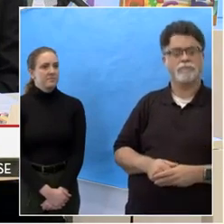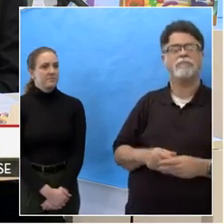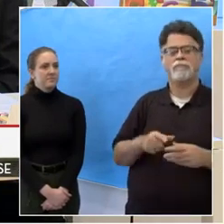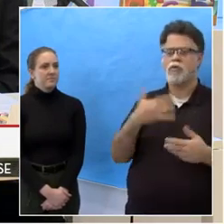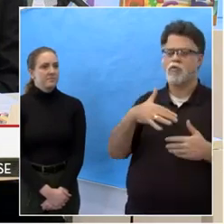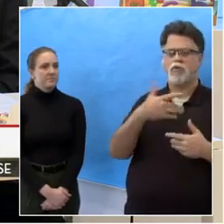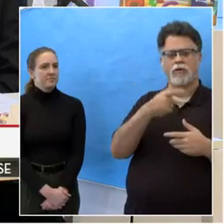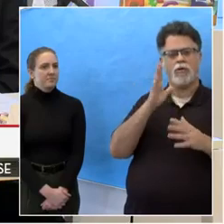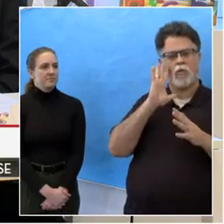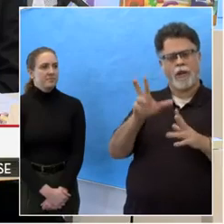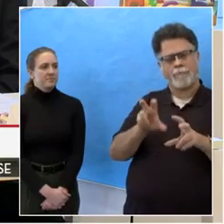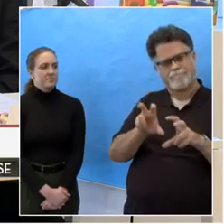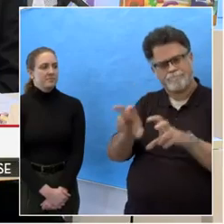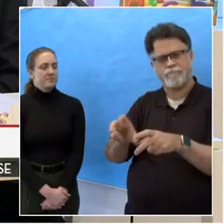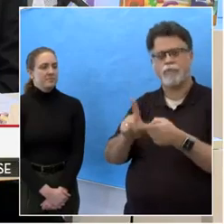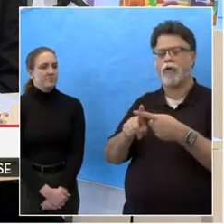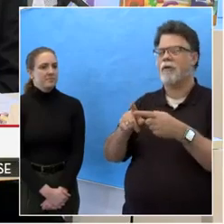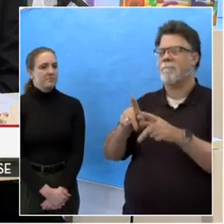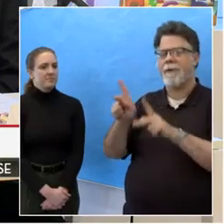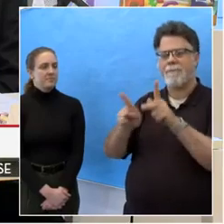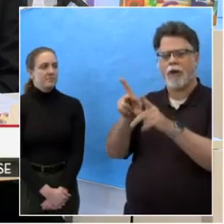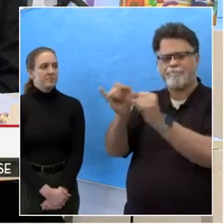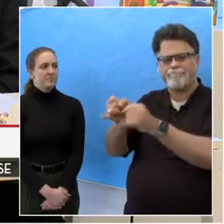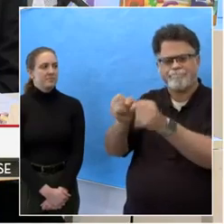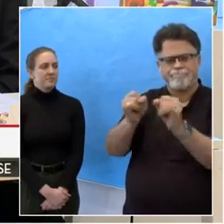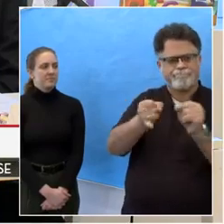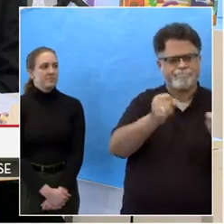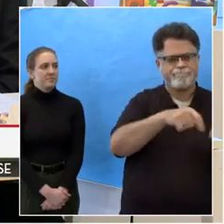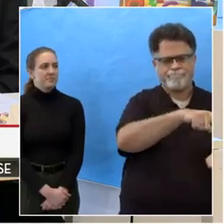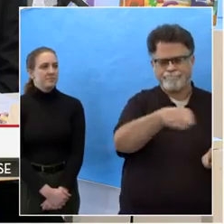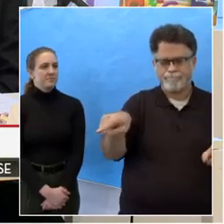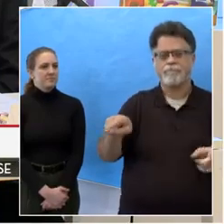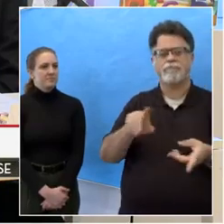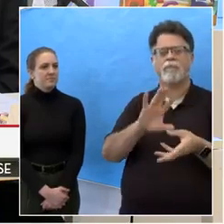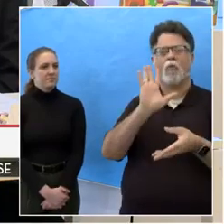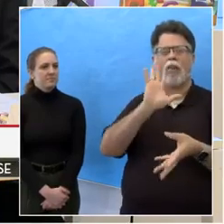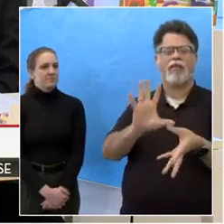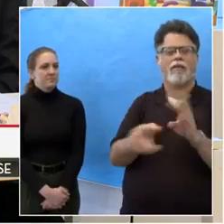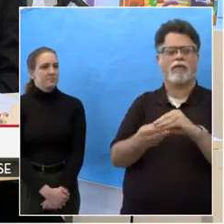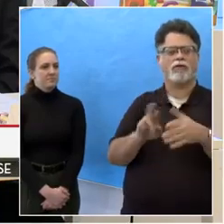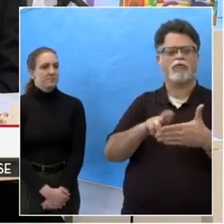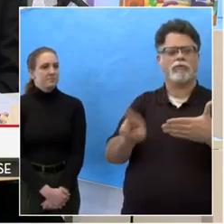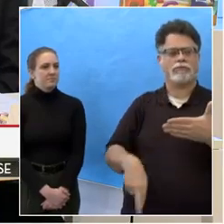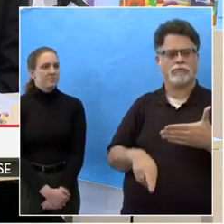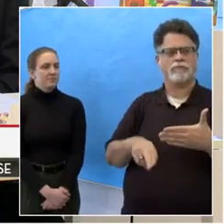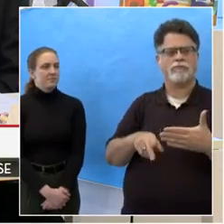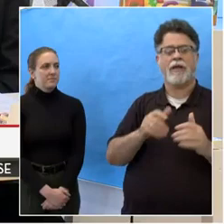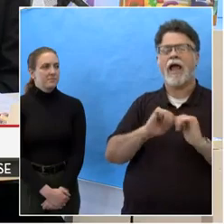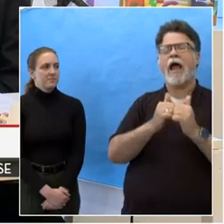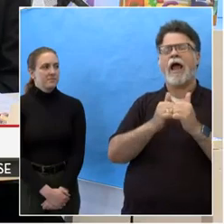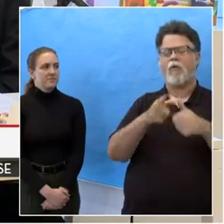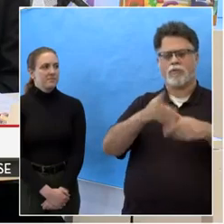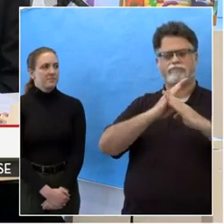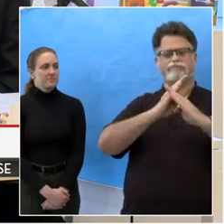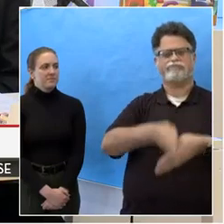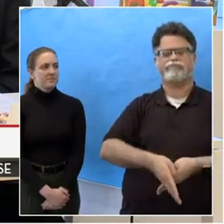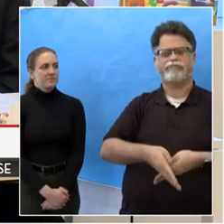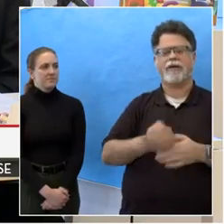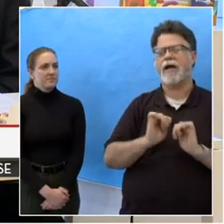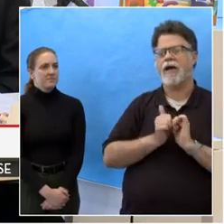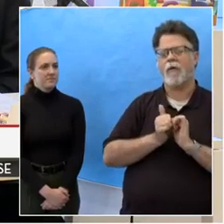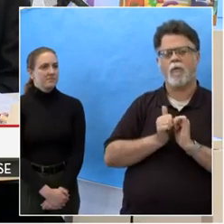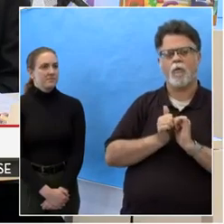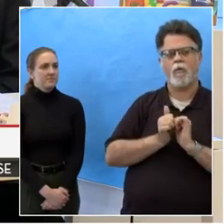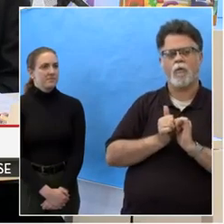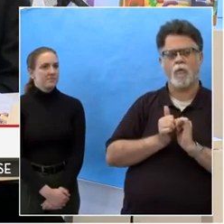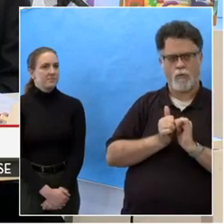or barriers that we need to help get out of the way. And it also looks like triangulating the academic achievement